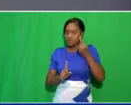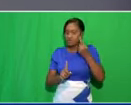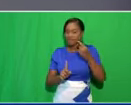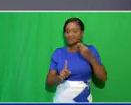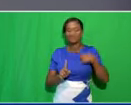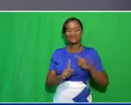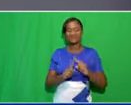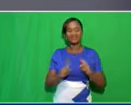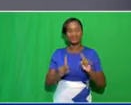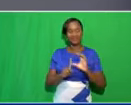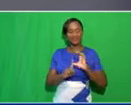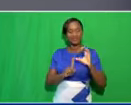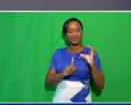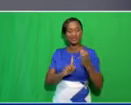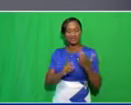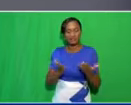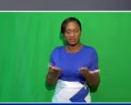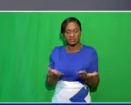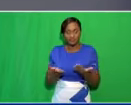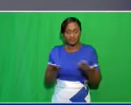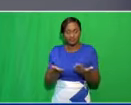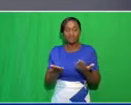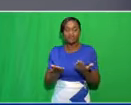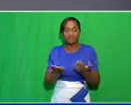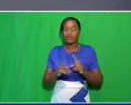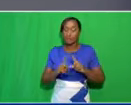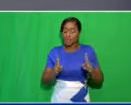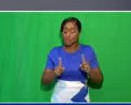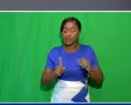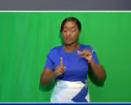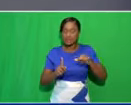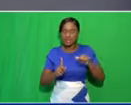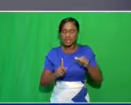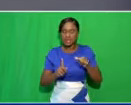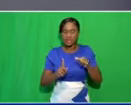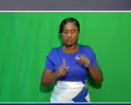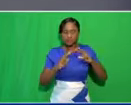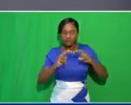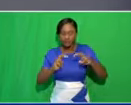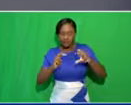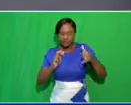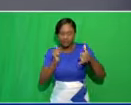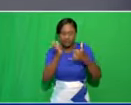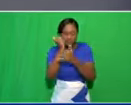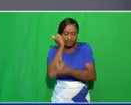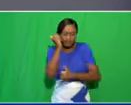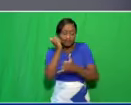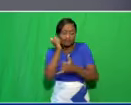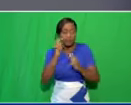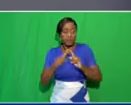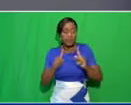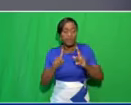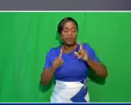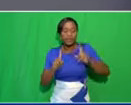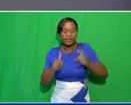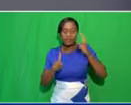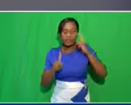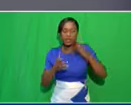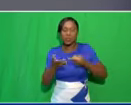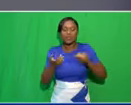peculiar circumstances. So we are looking at other systems, but as I said, we must consider what